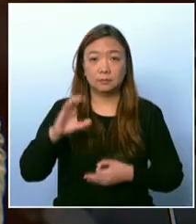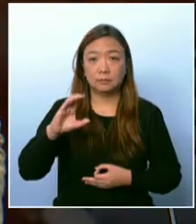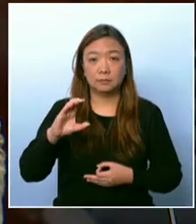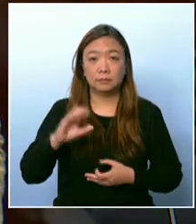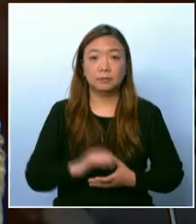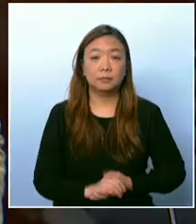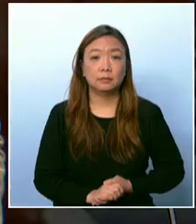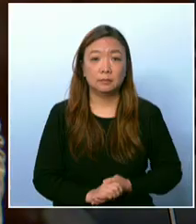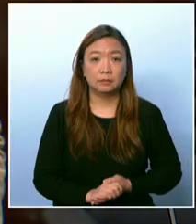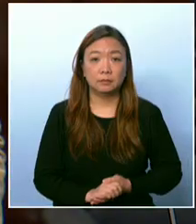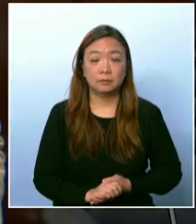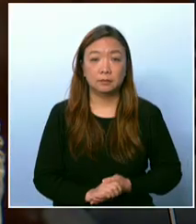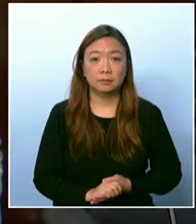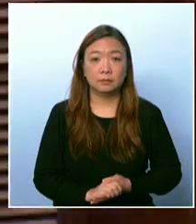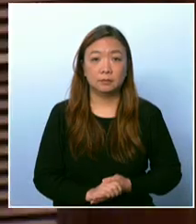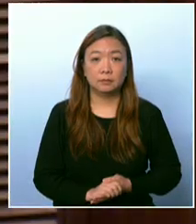Ronick Chan.